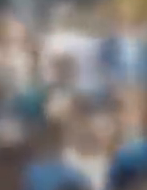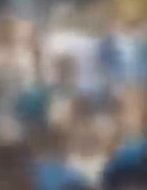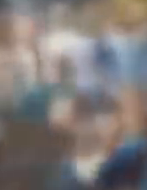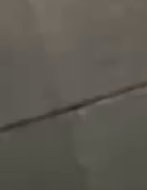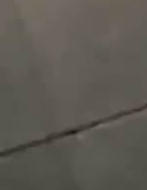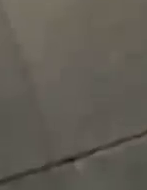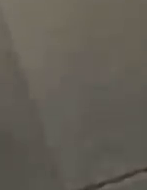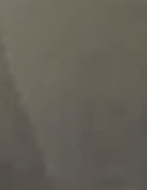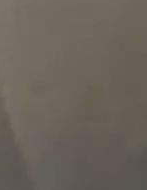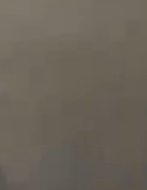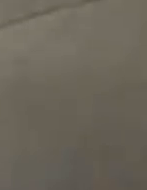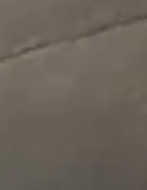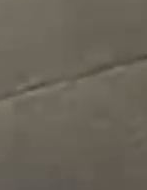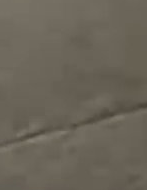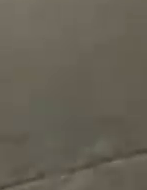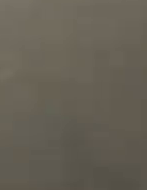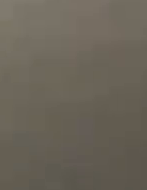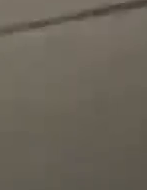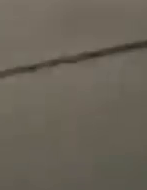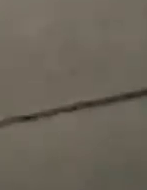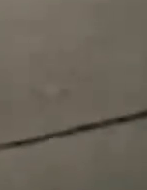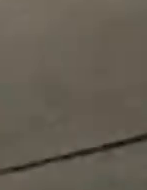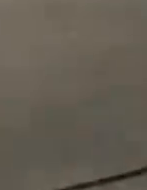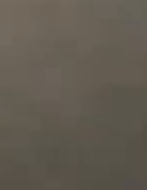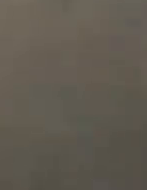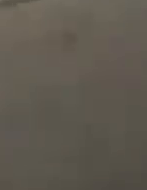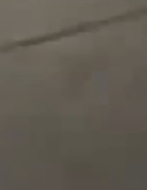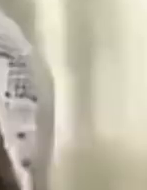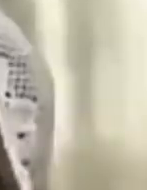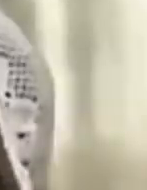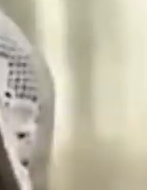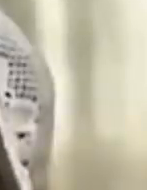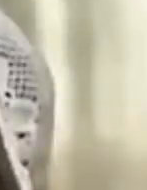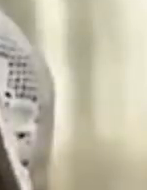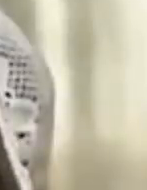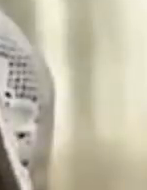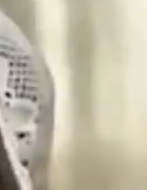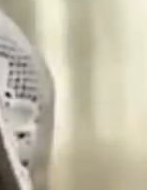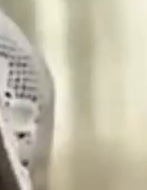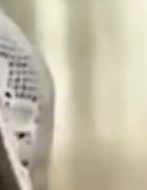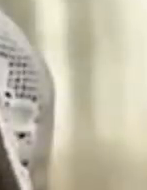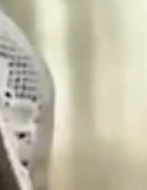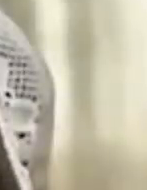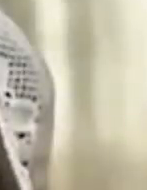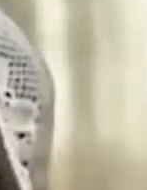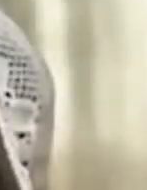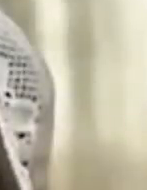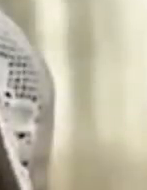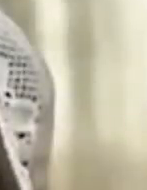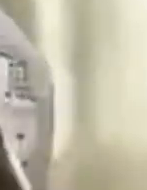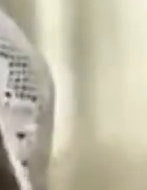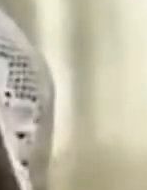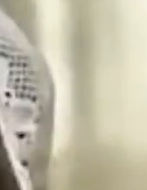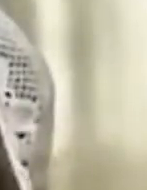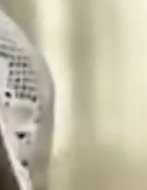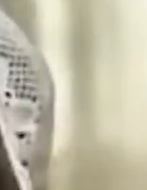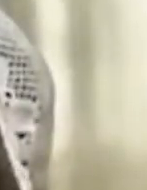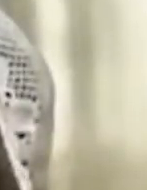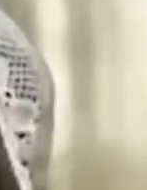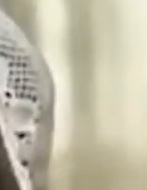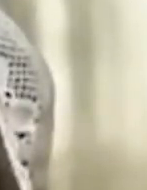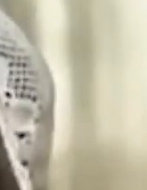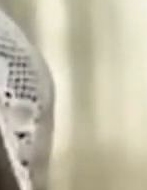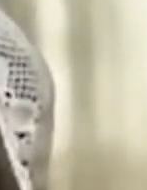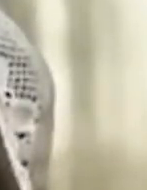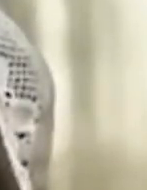community. Imagine you are asymptomatic and didn't know. Imagine you gave the virus to your friend who lives with their elderly grandmother.